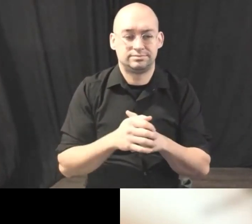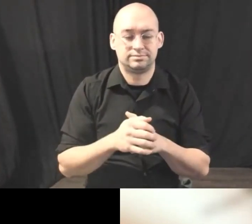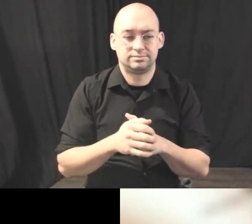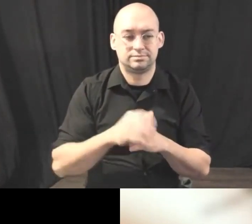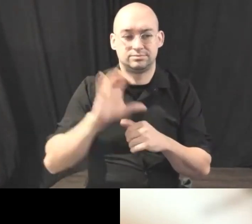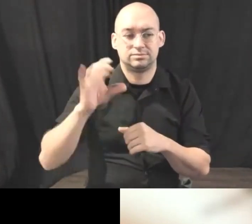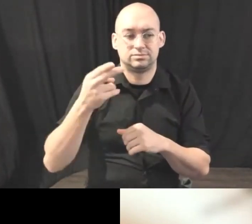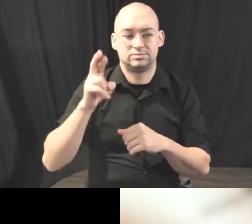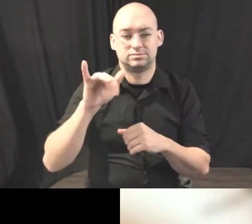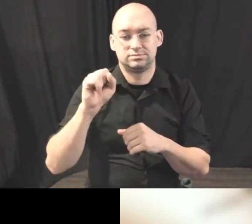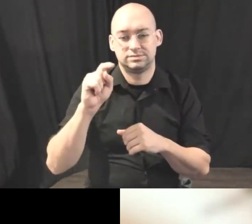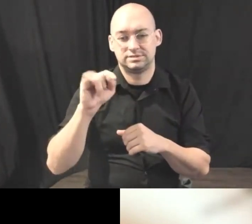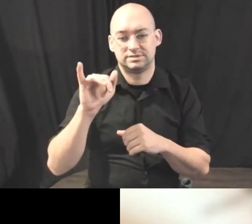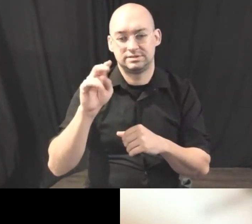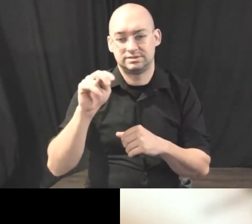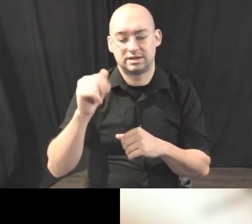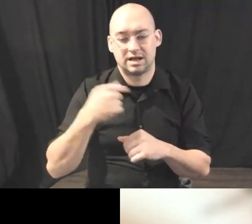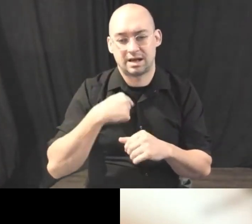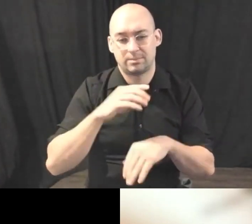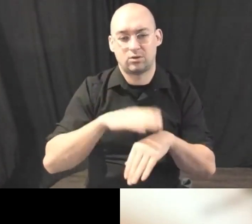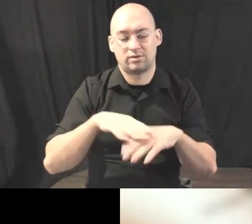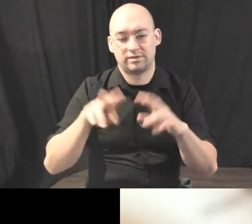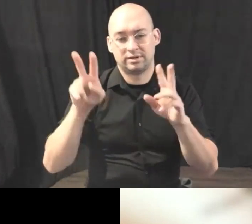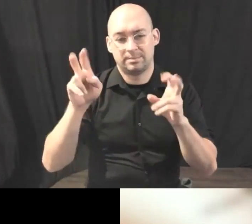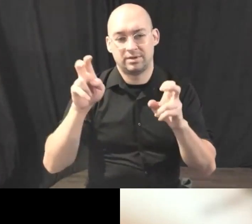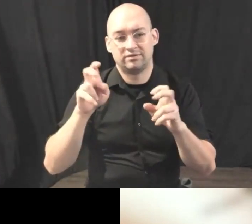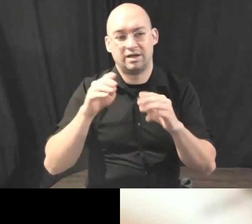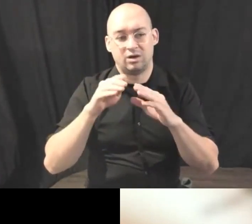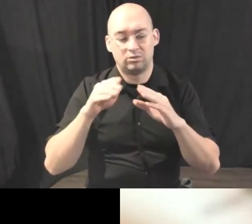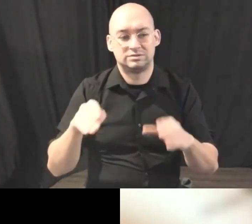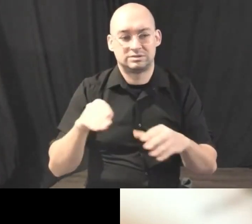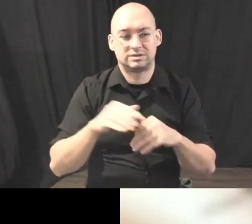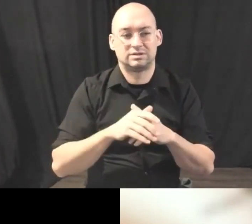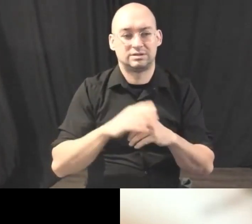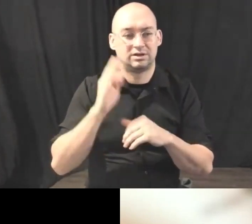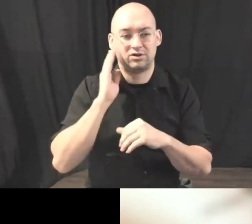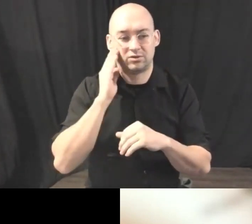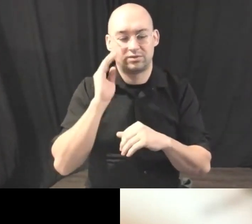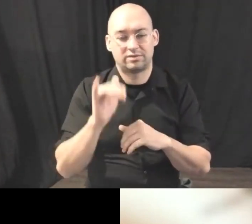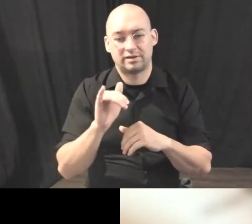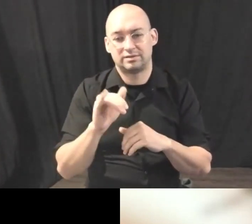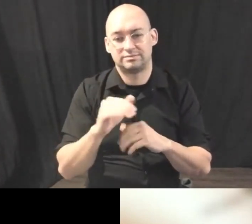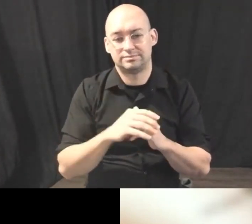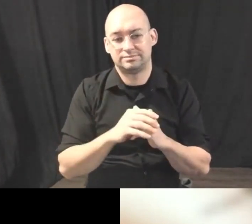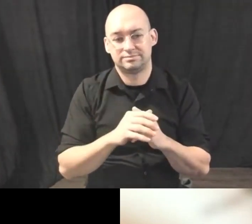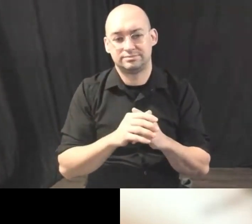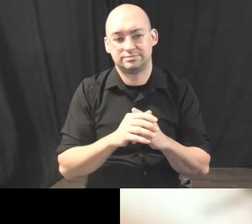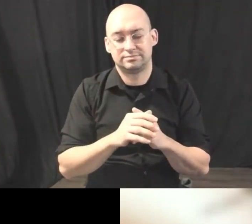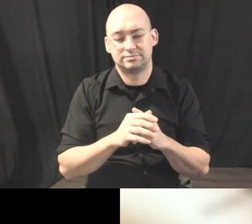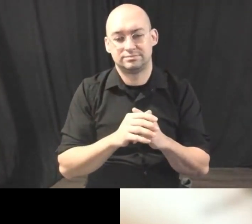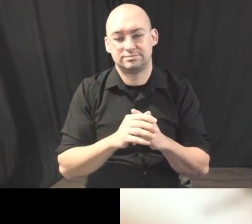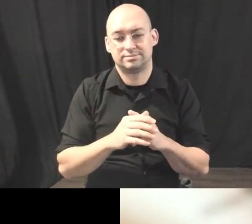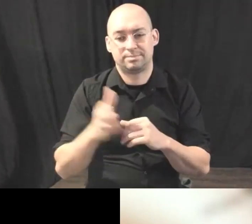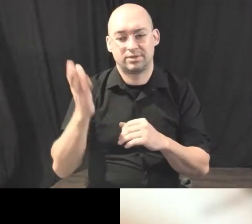Christina, and again on the topic of housing. I know that there was in previous